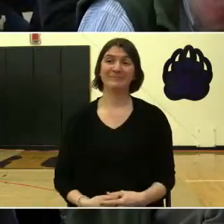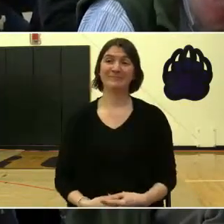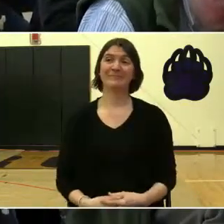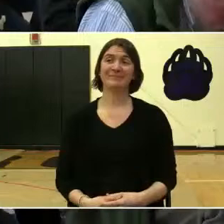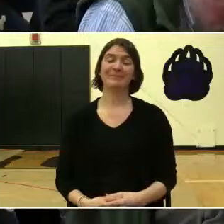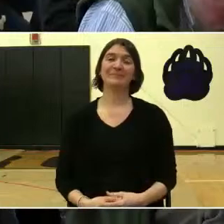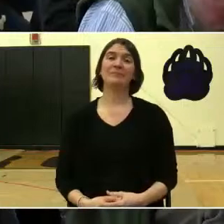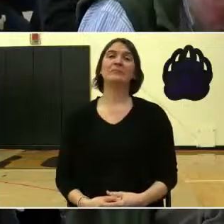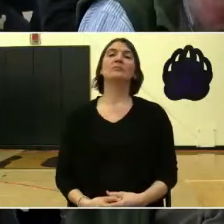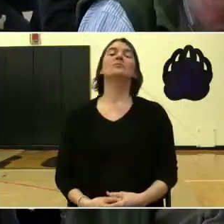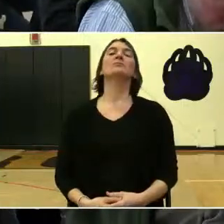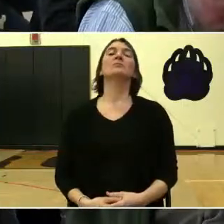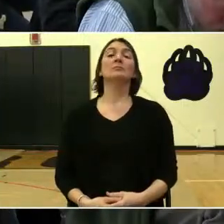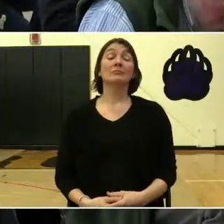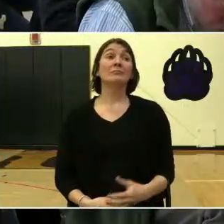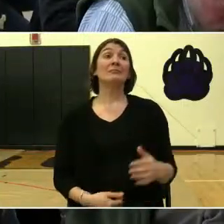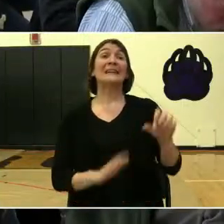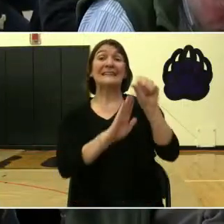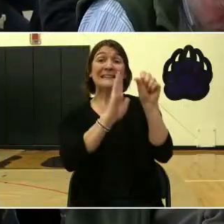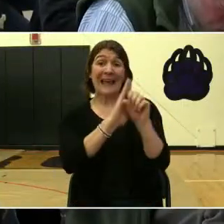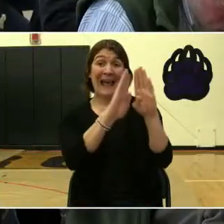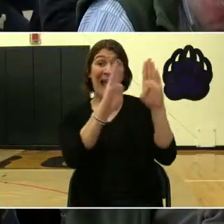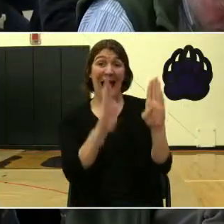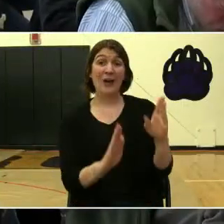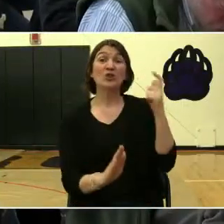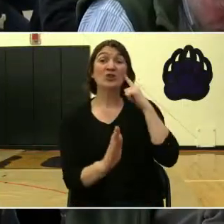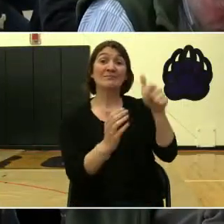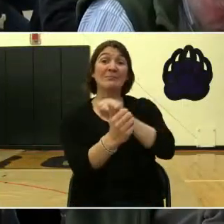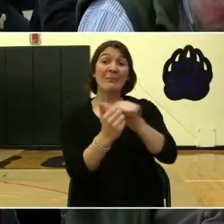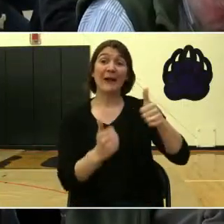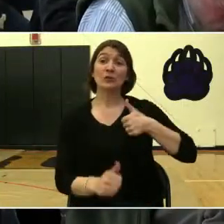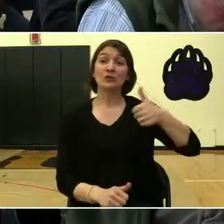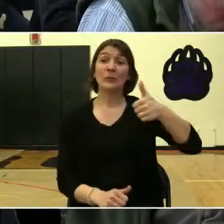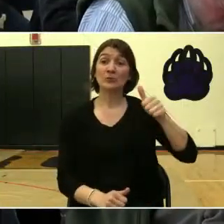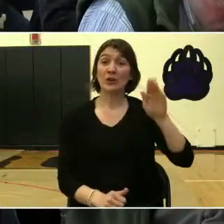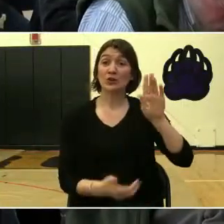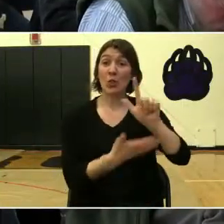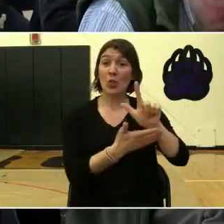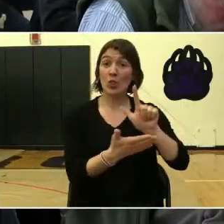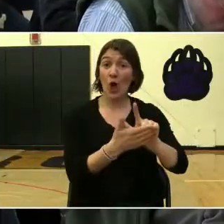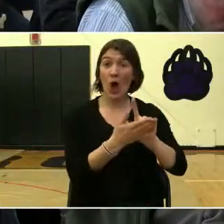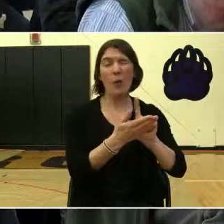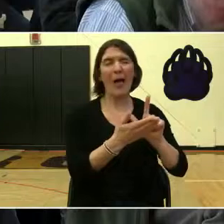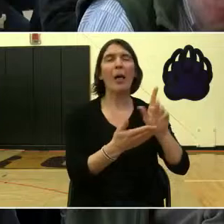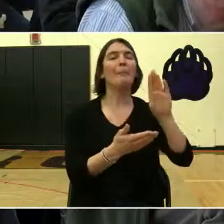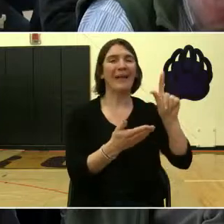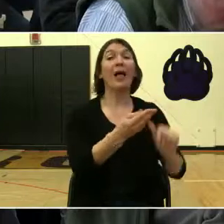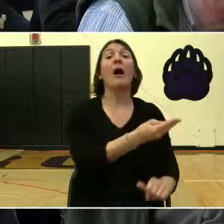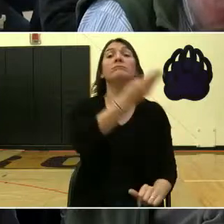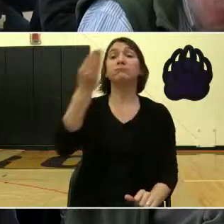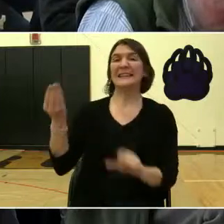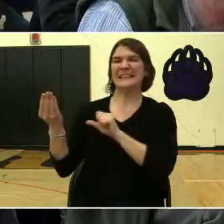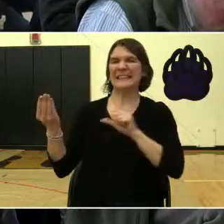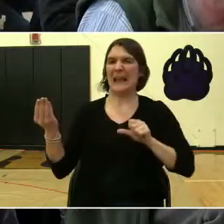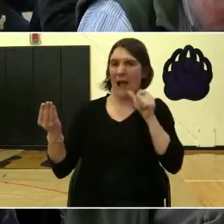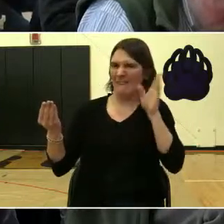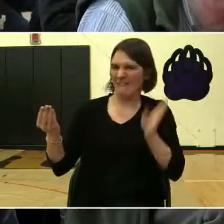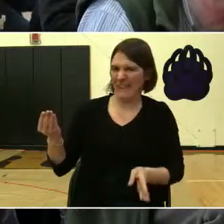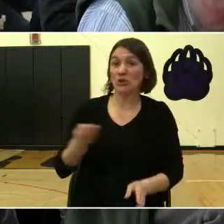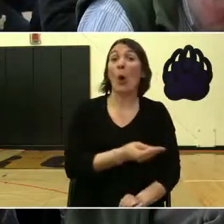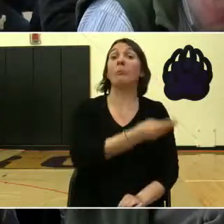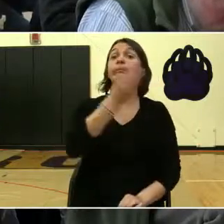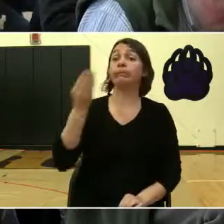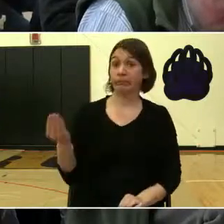uh the house just passed a transportation bill it's gone to the Senate so it's not completely done yet